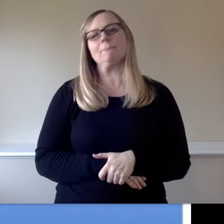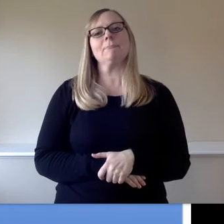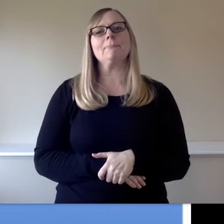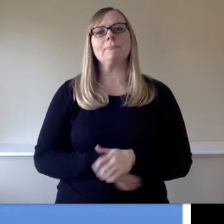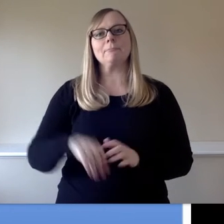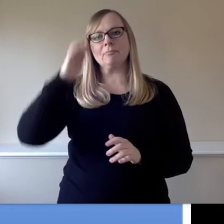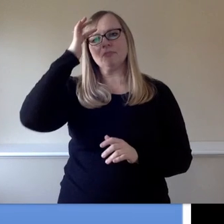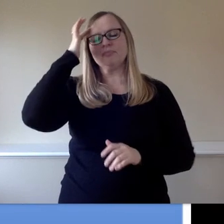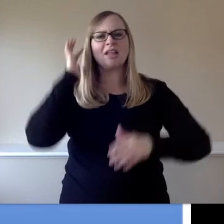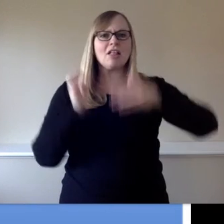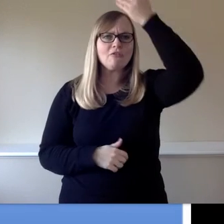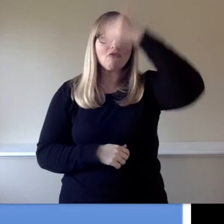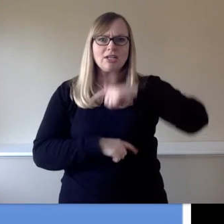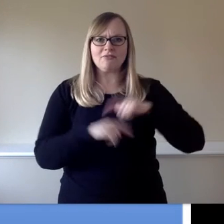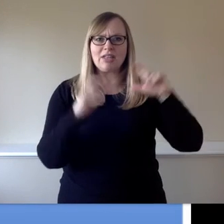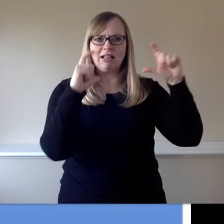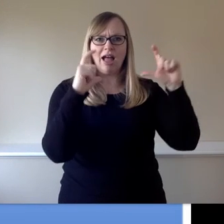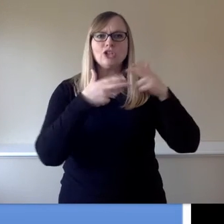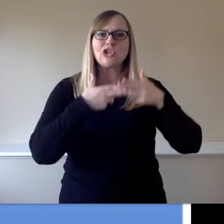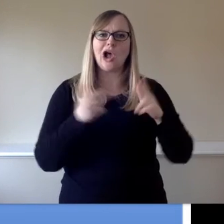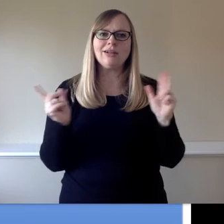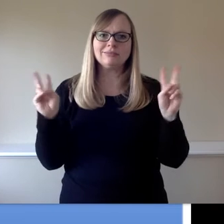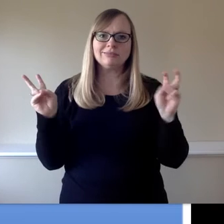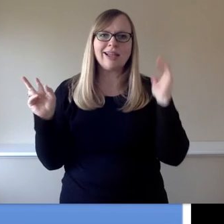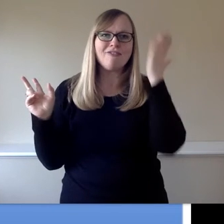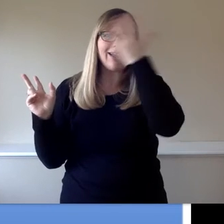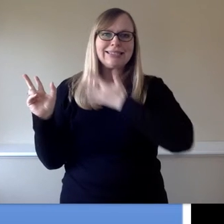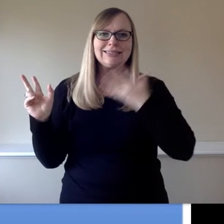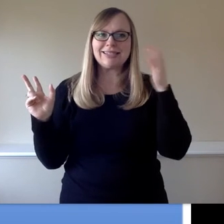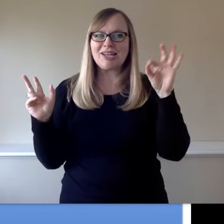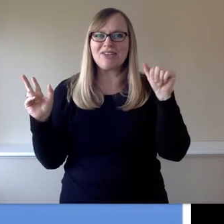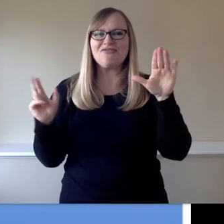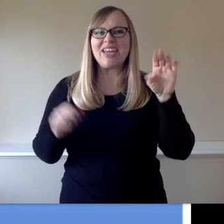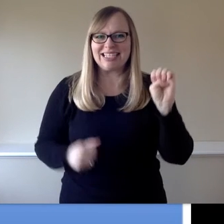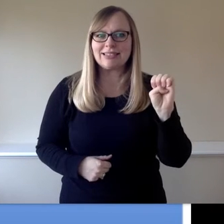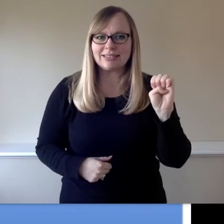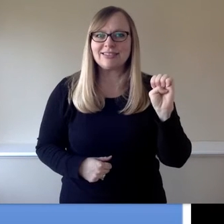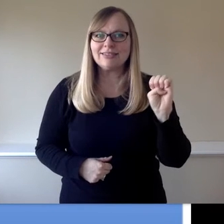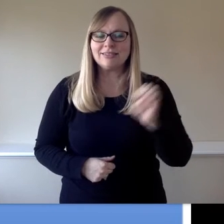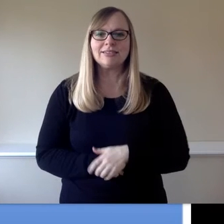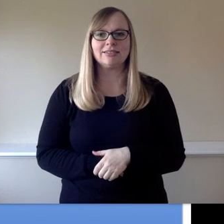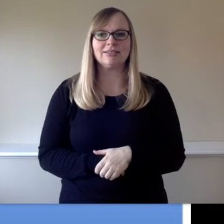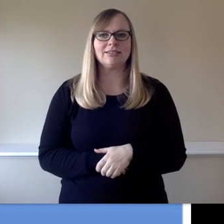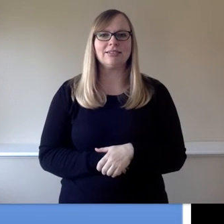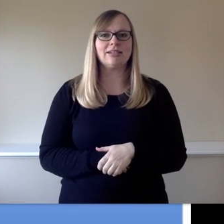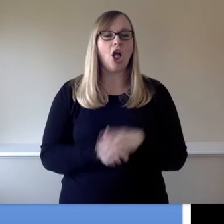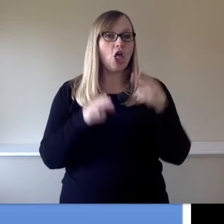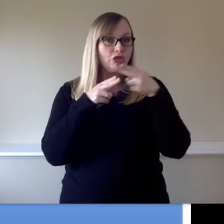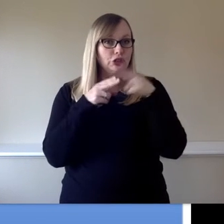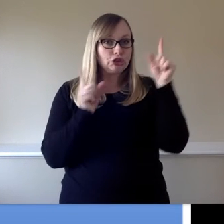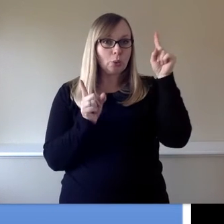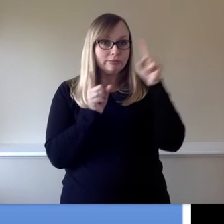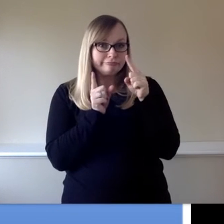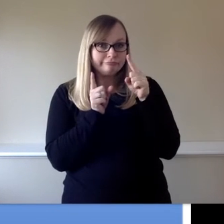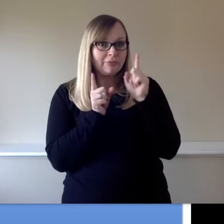The front of a clock is called a face. It's the face of the clock. The short hand is the hour